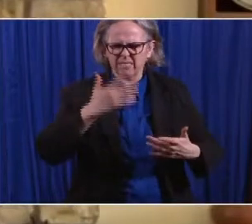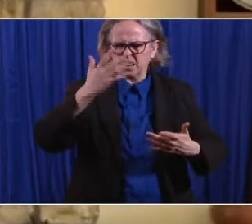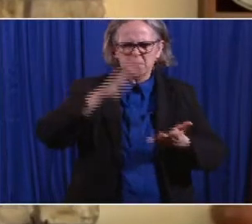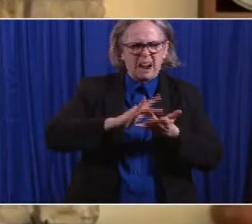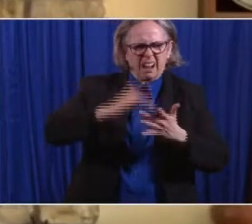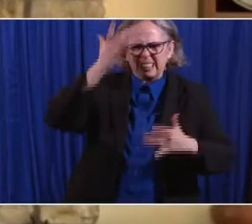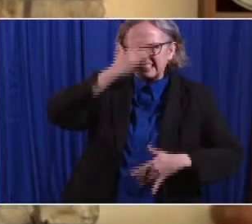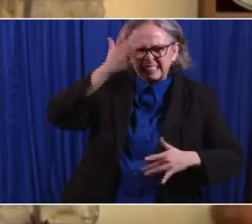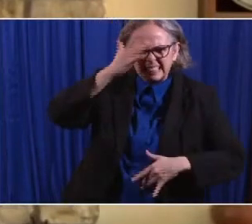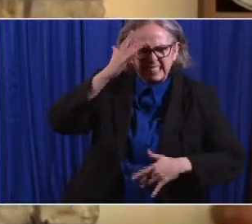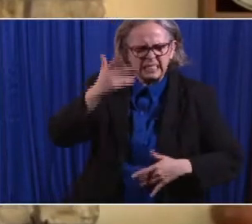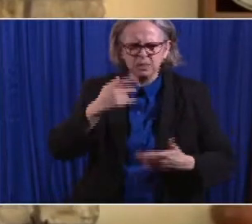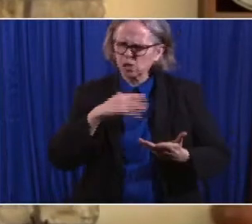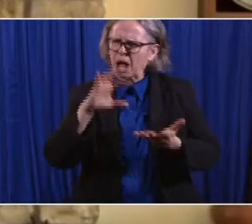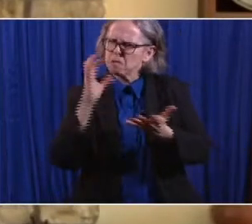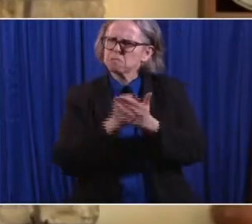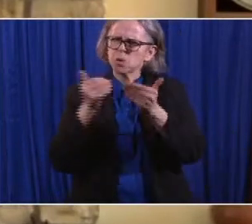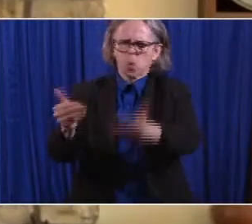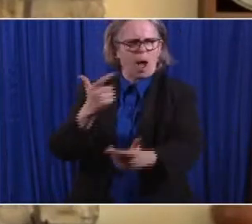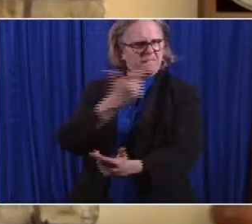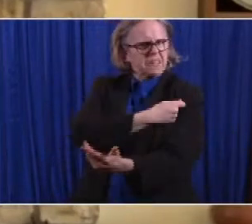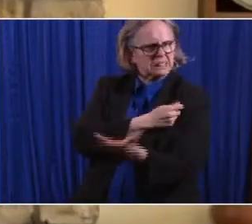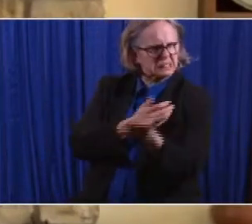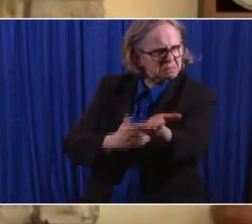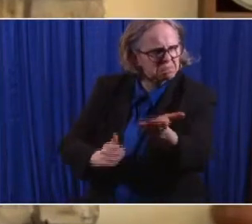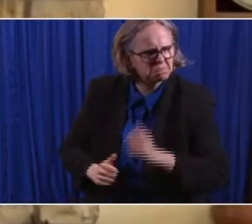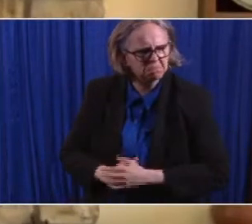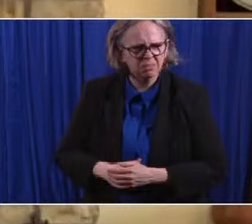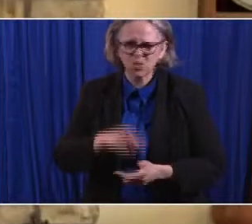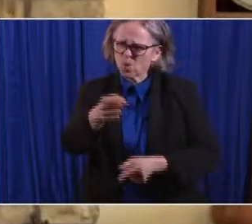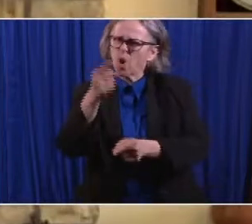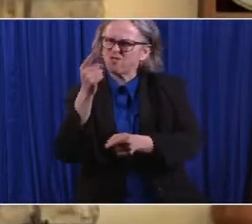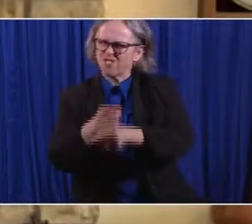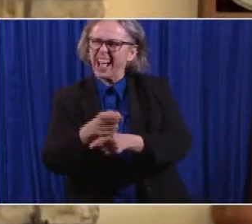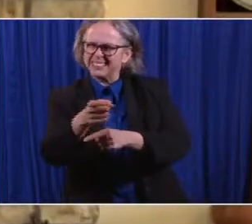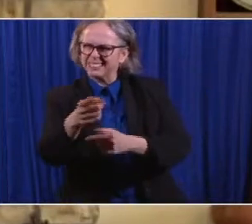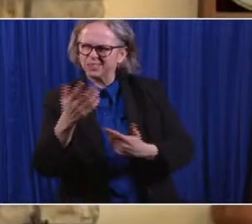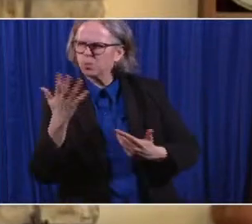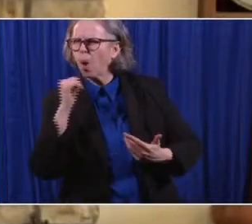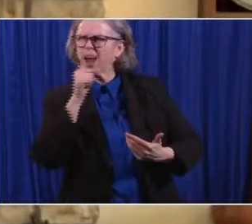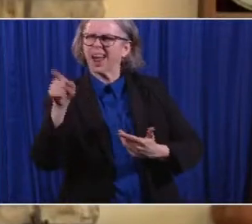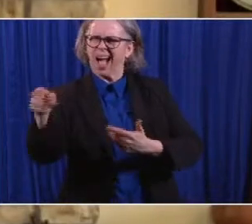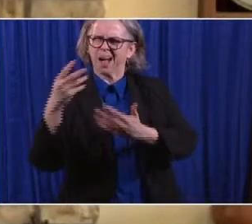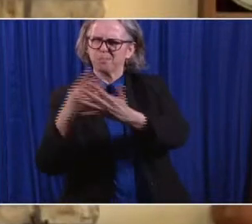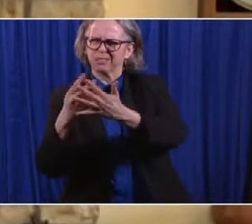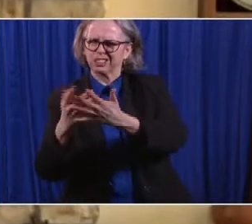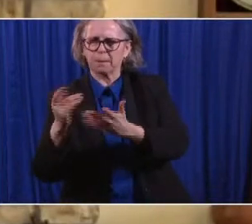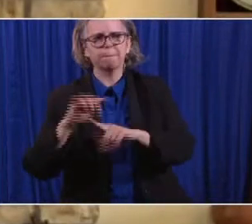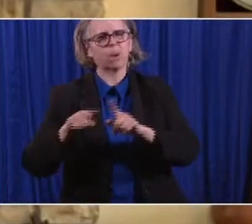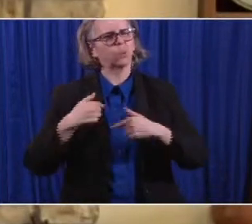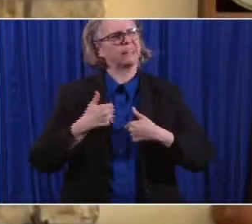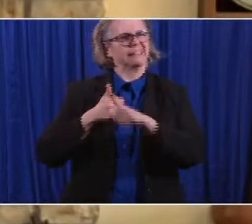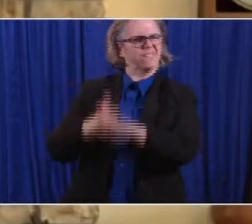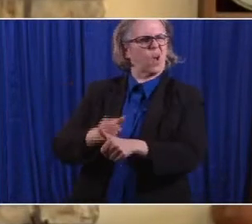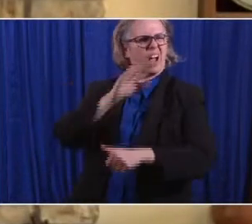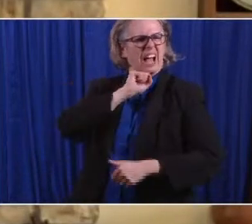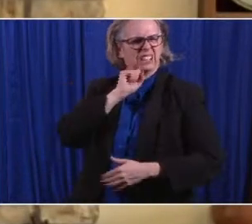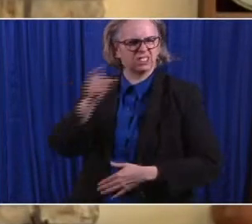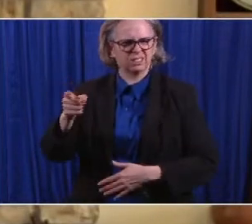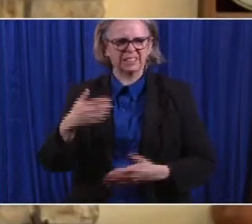we're following. But you're correct. Besides that, what I just described, we are not